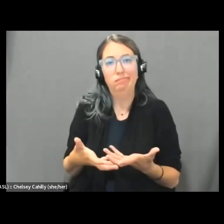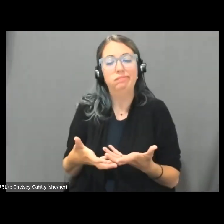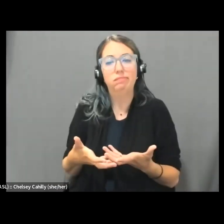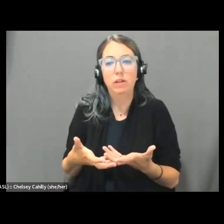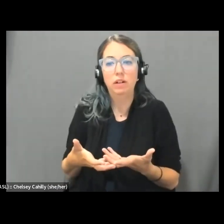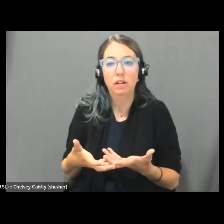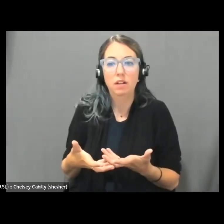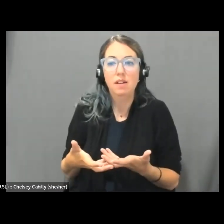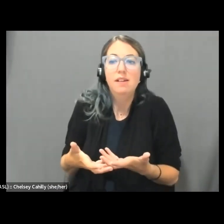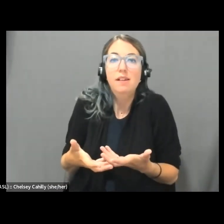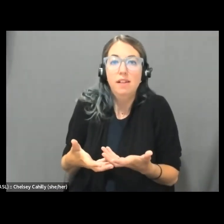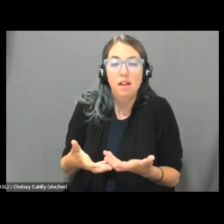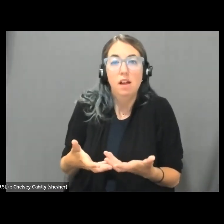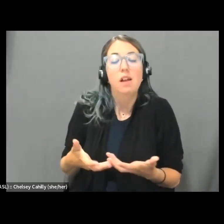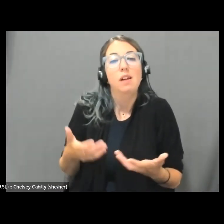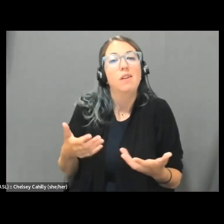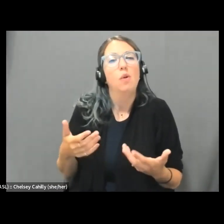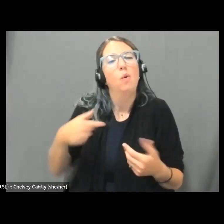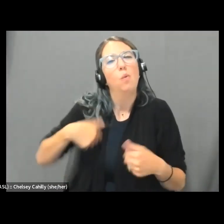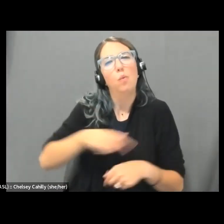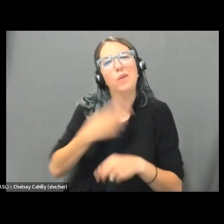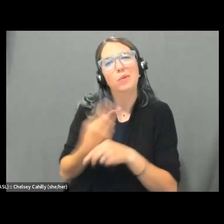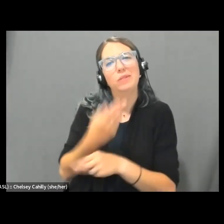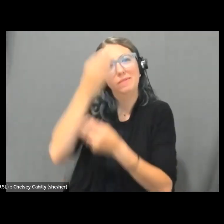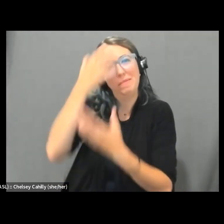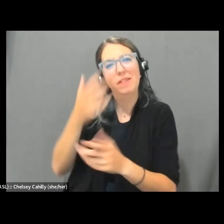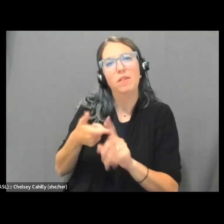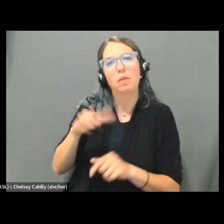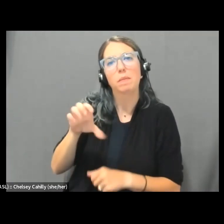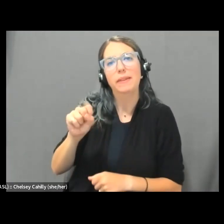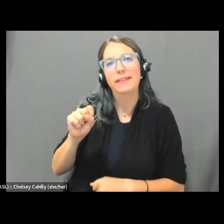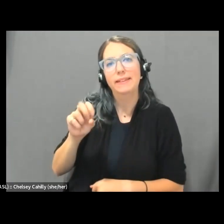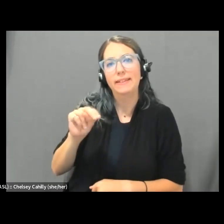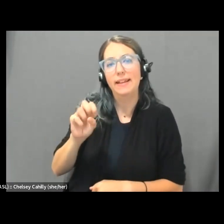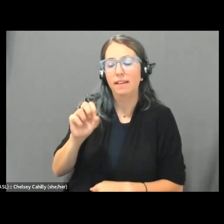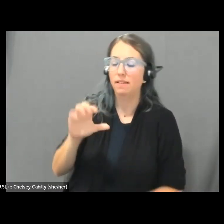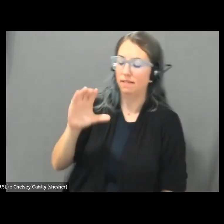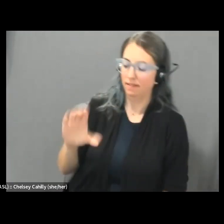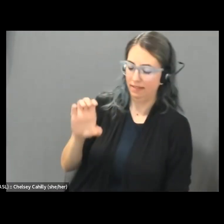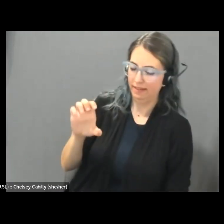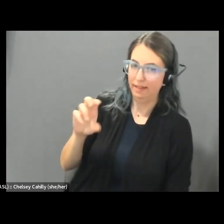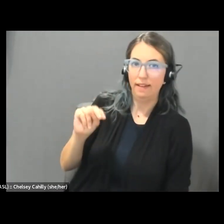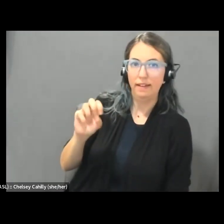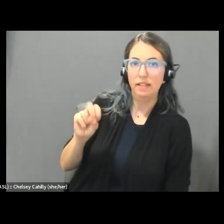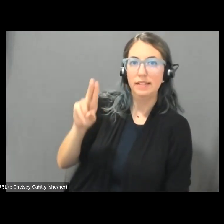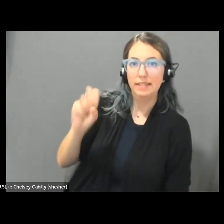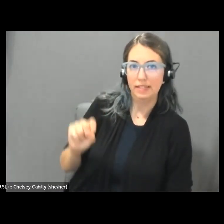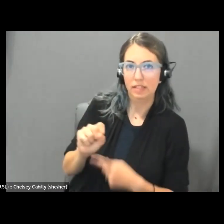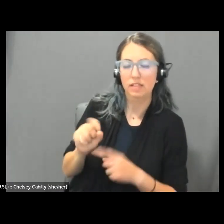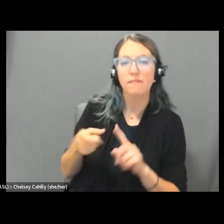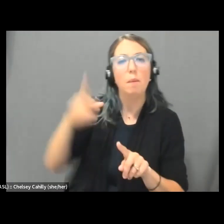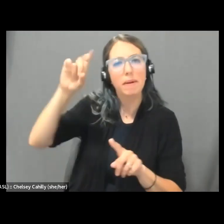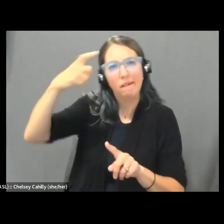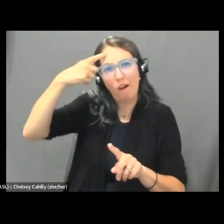still aggregated at census tract levels, and we're coming oftentimes from government partner data